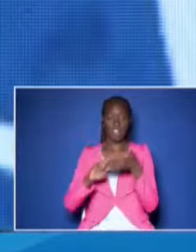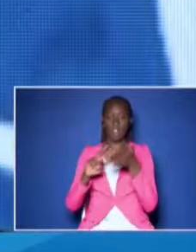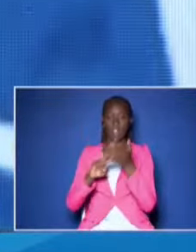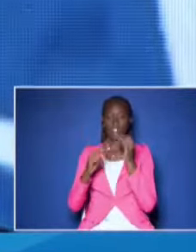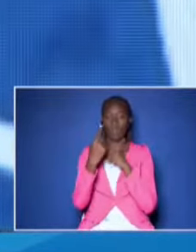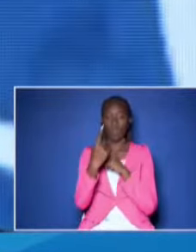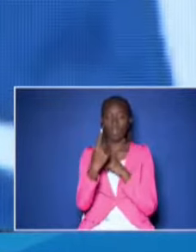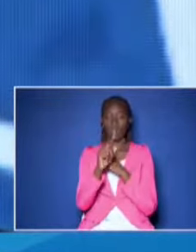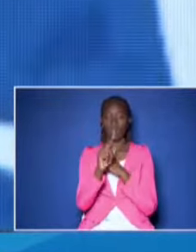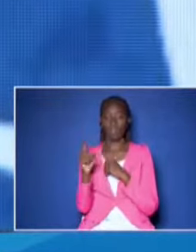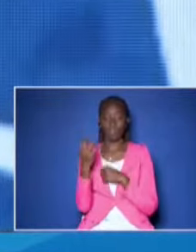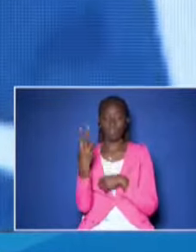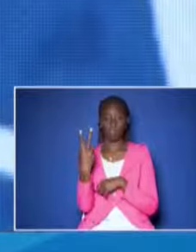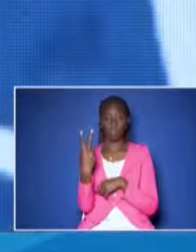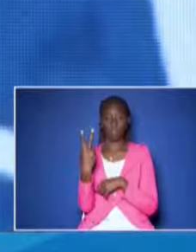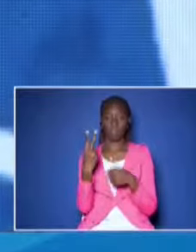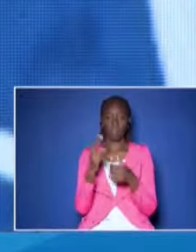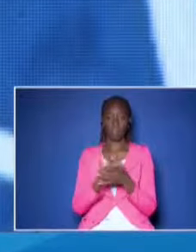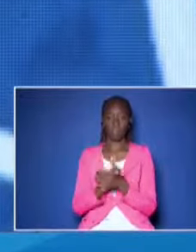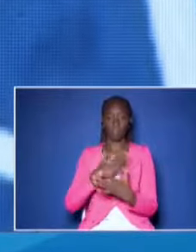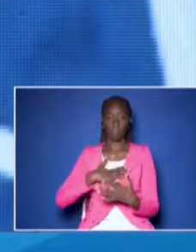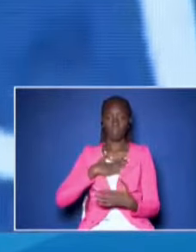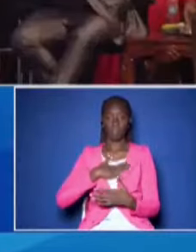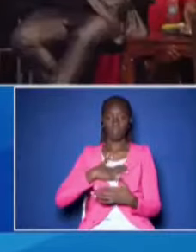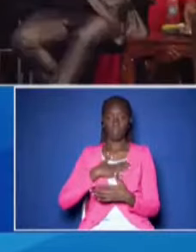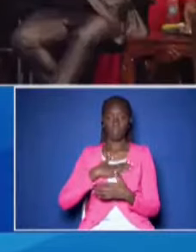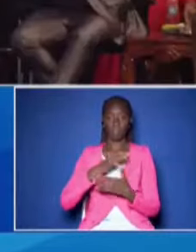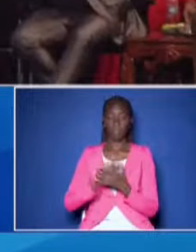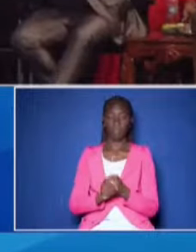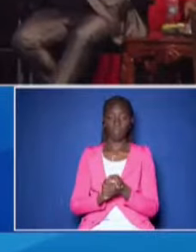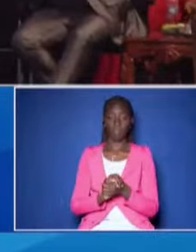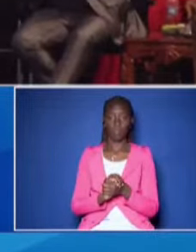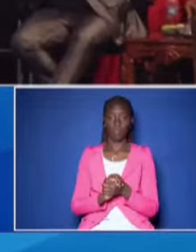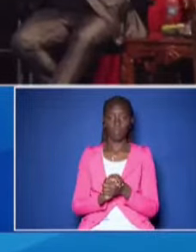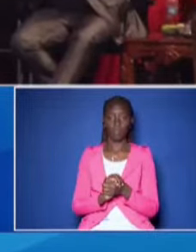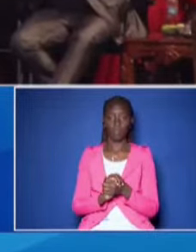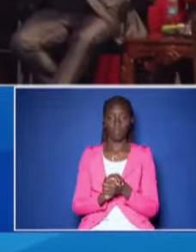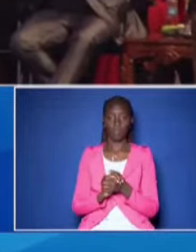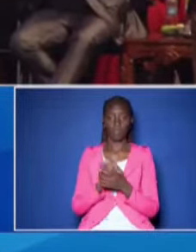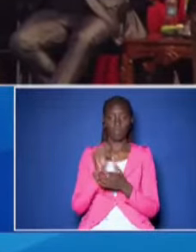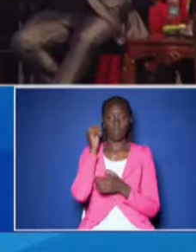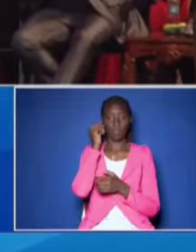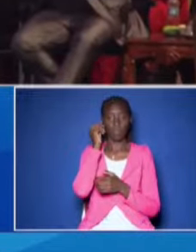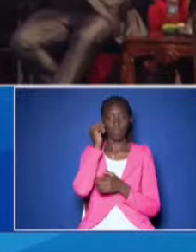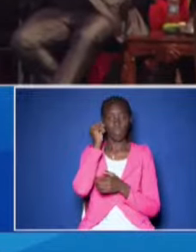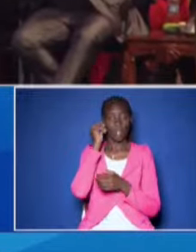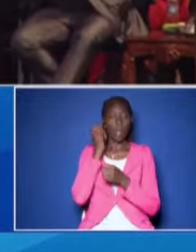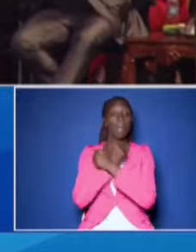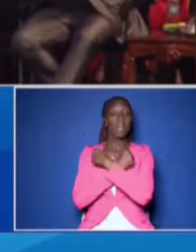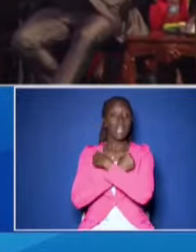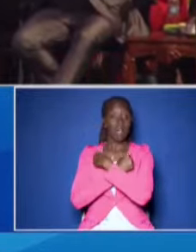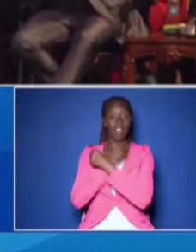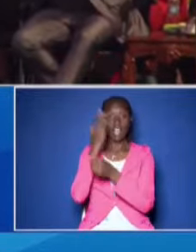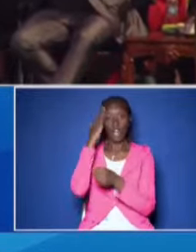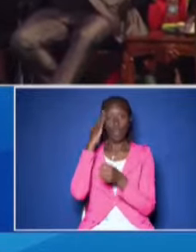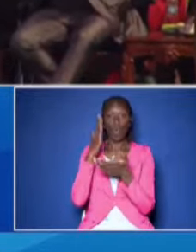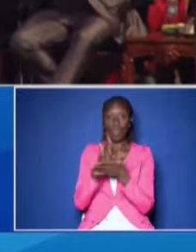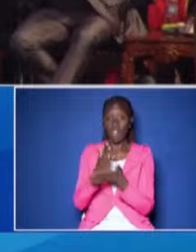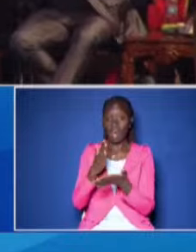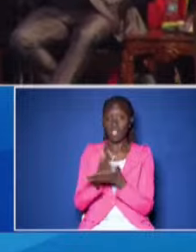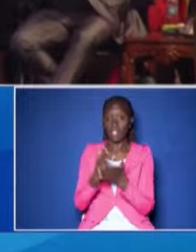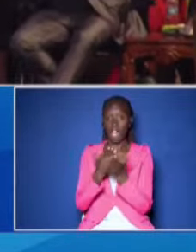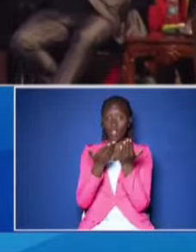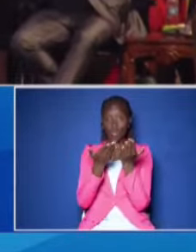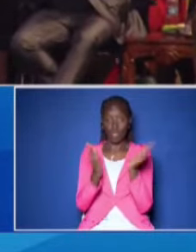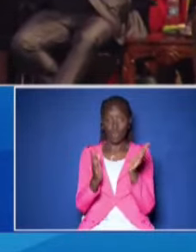1 verse 2 please this Second Epistle beloved I now write unto you